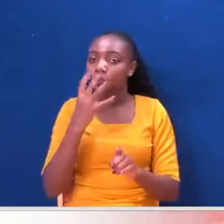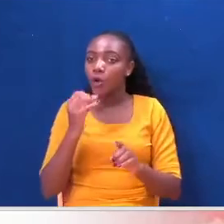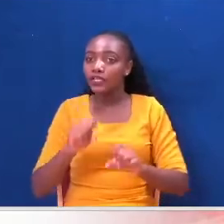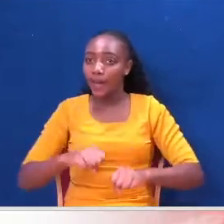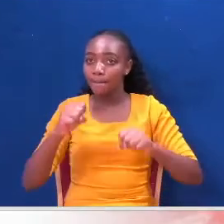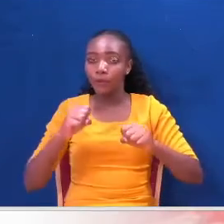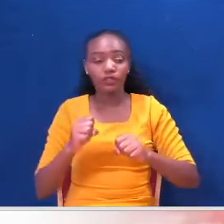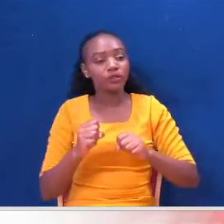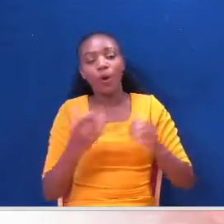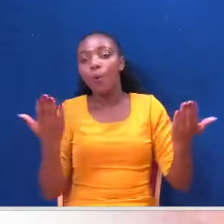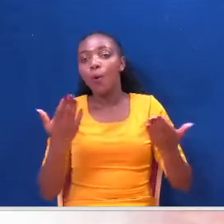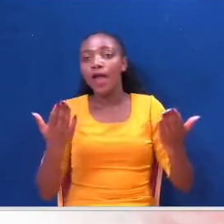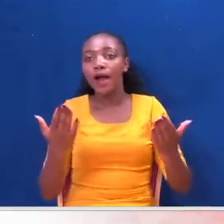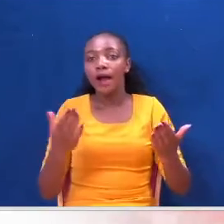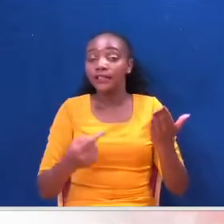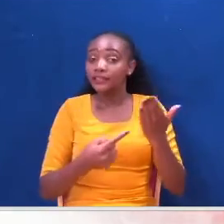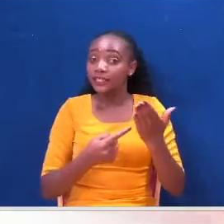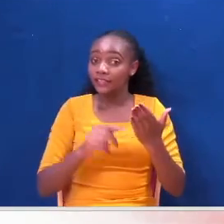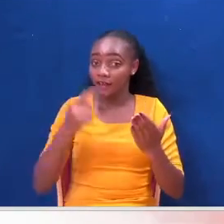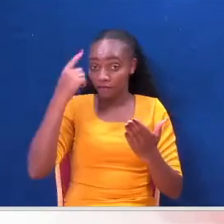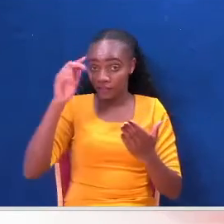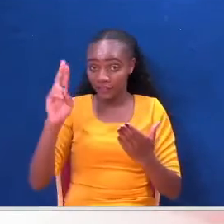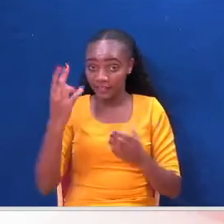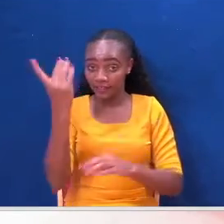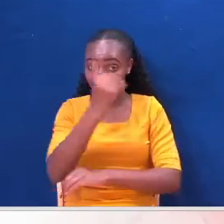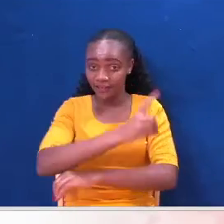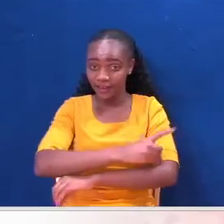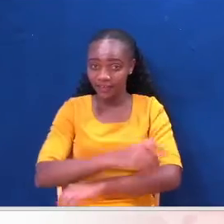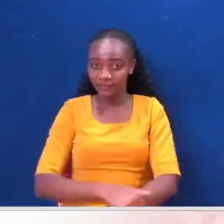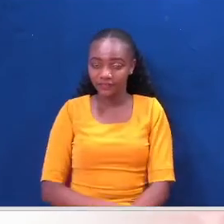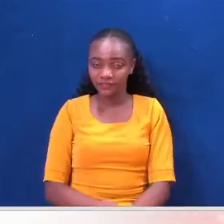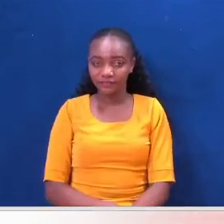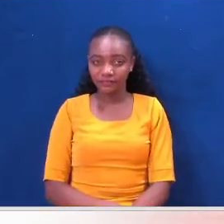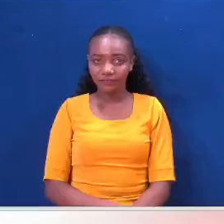in Taita Taveta for the second day. Paul Kirobi, TV 47.